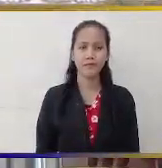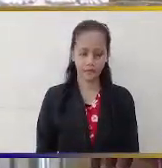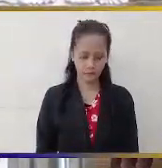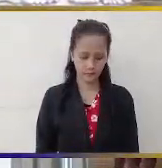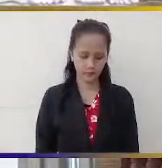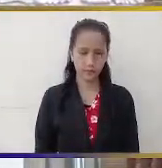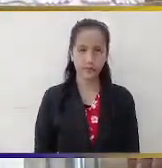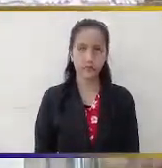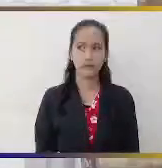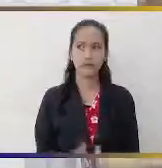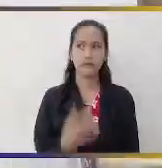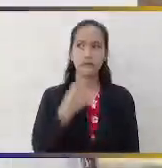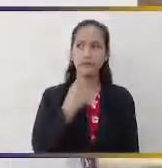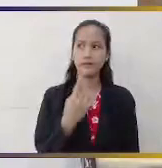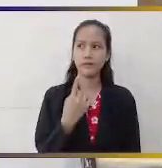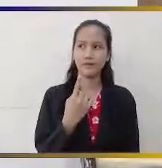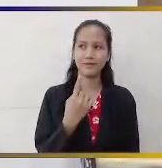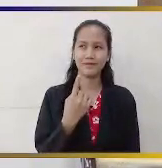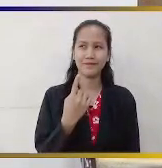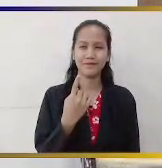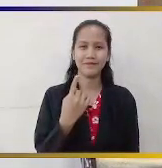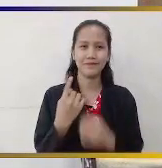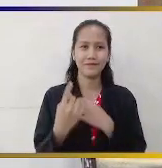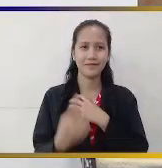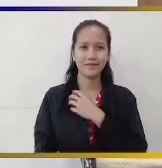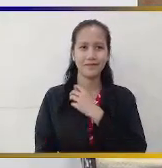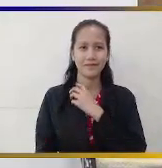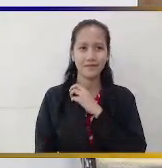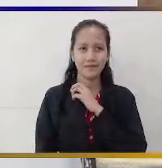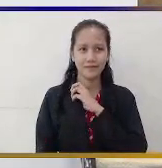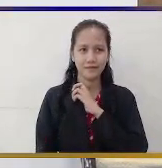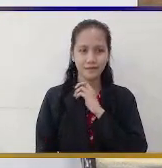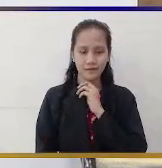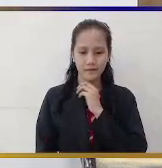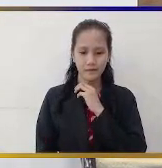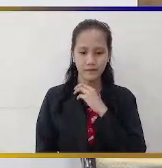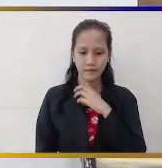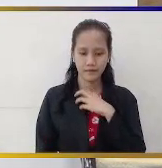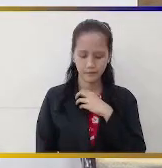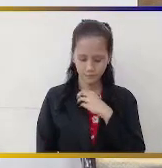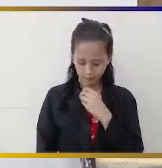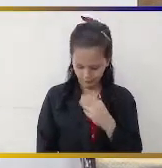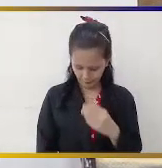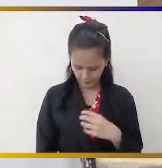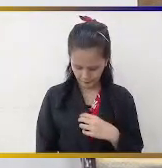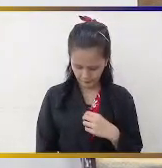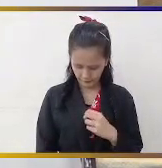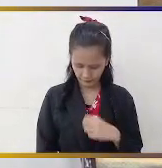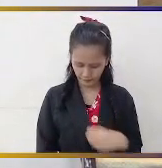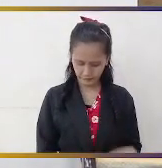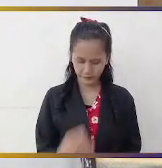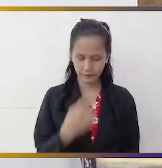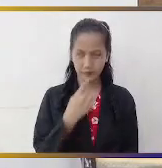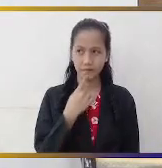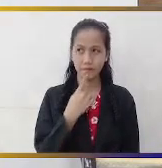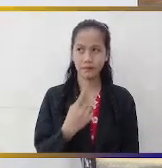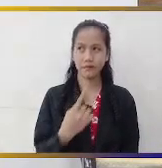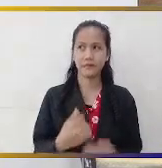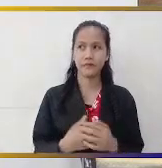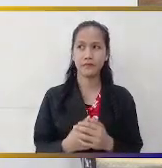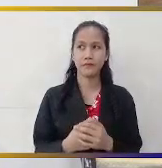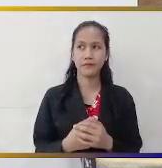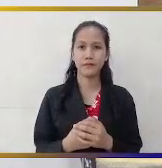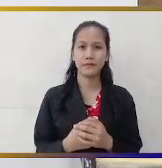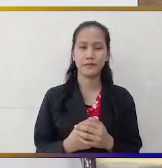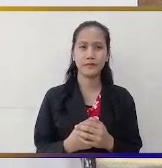the Tagalog? Tupa. That just sounds dumb, you know? Tupa. You know? Sheep are dumb. You know